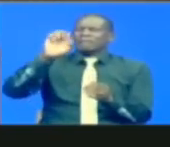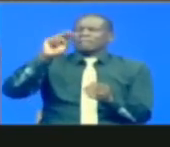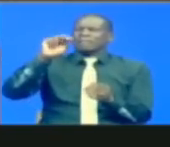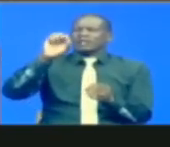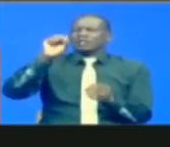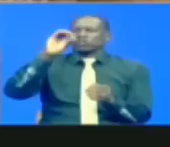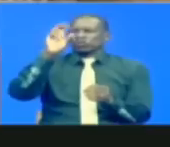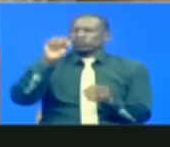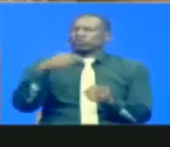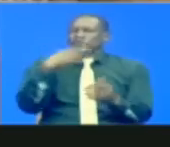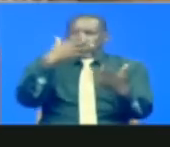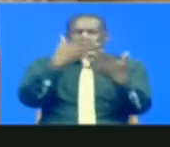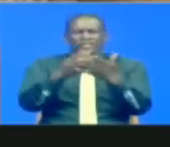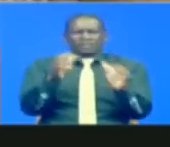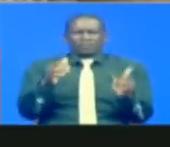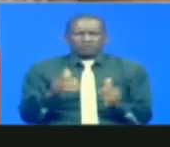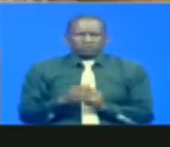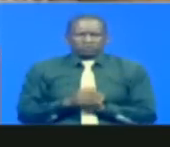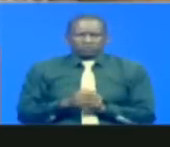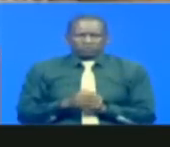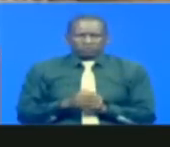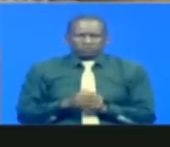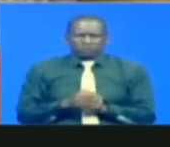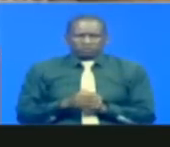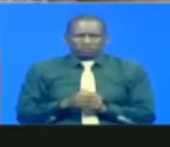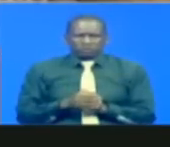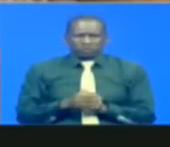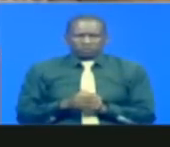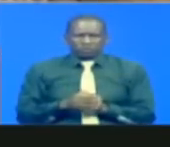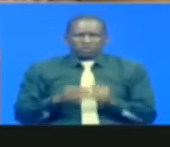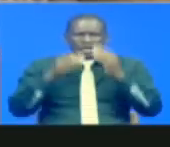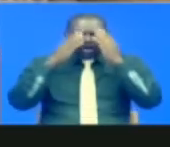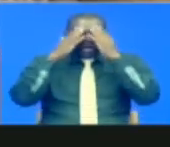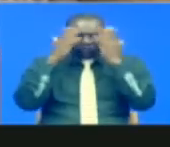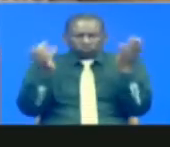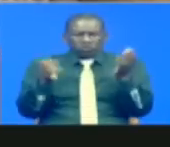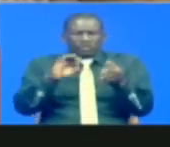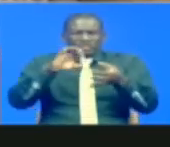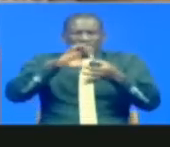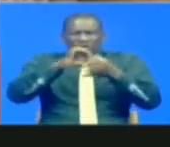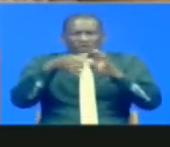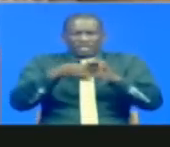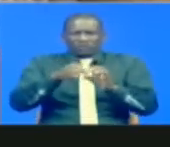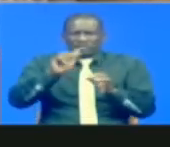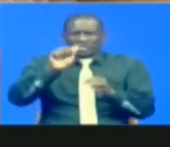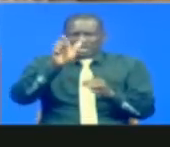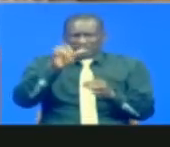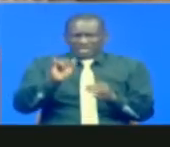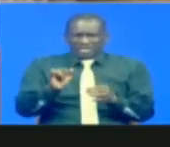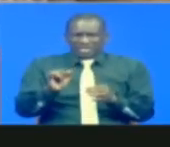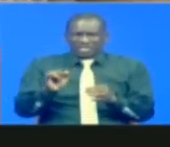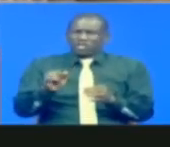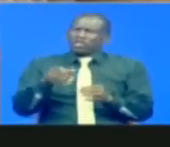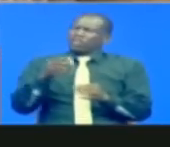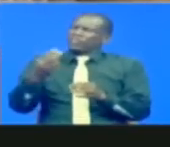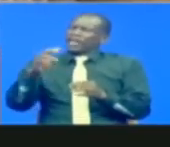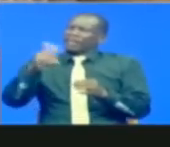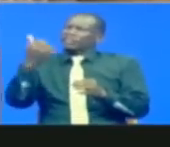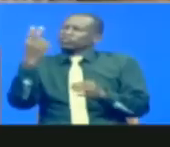be arrested. You can say how they are connected to Ali Salim Gichunge, since they are the ones who ordered for the